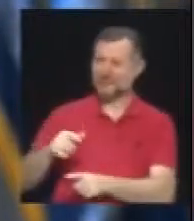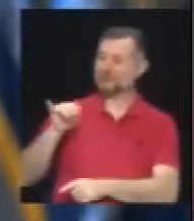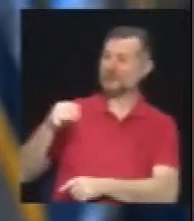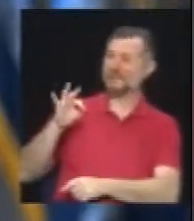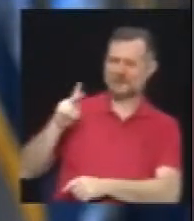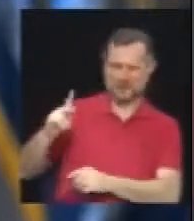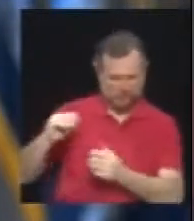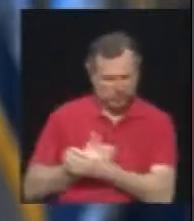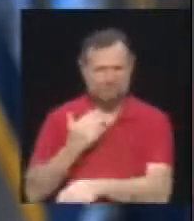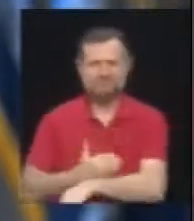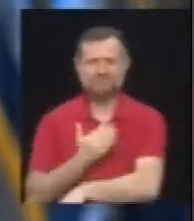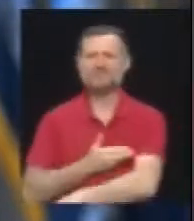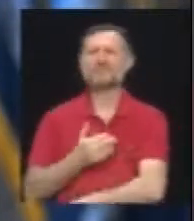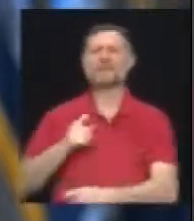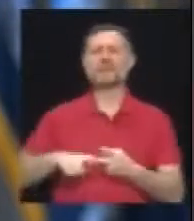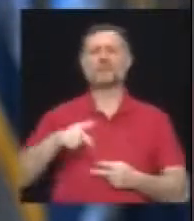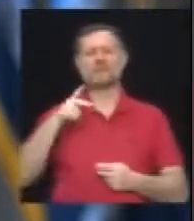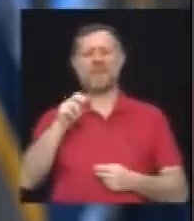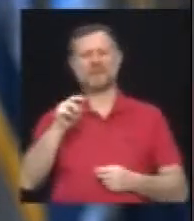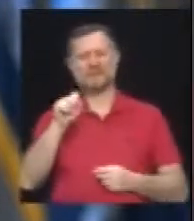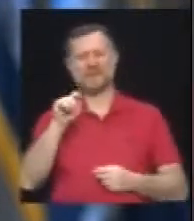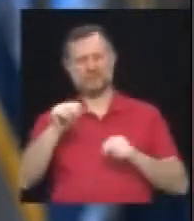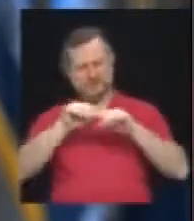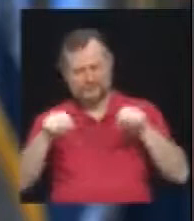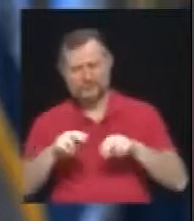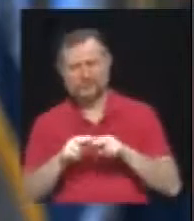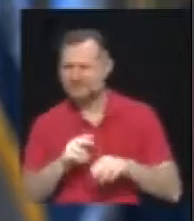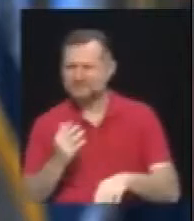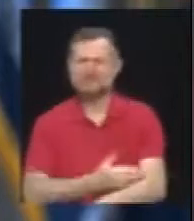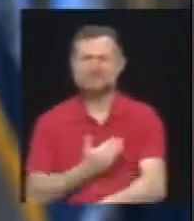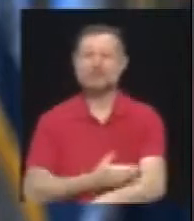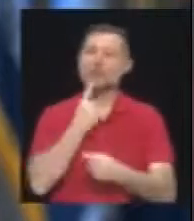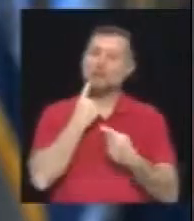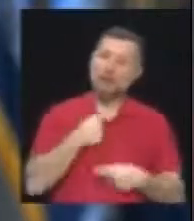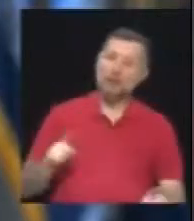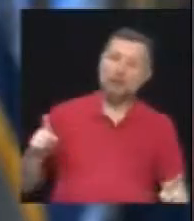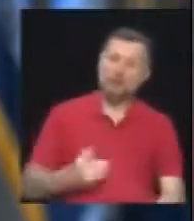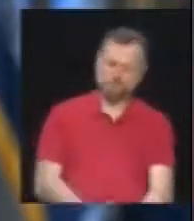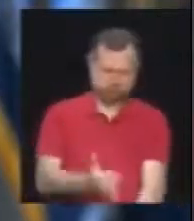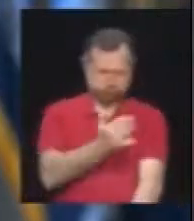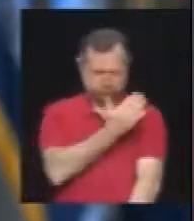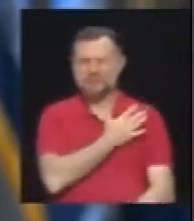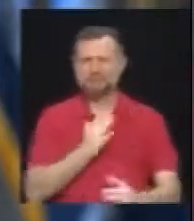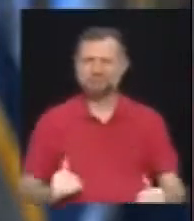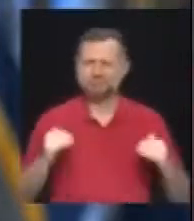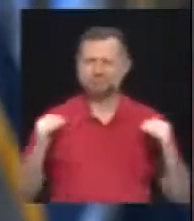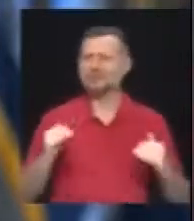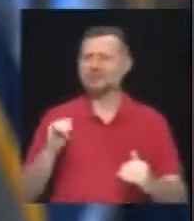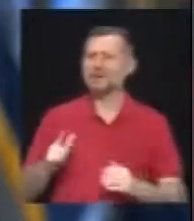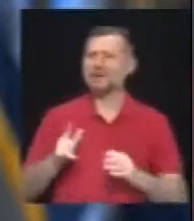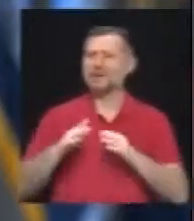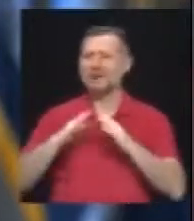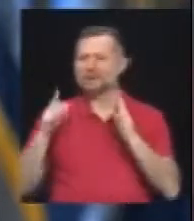Station to end the hellacious conditions of Penn Station. More affordable housing than ever before.